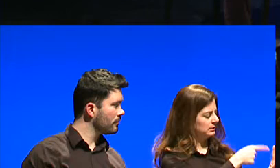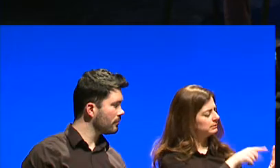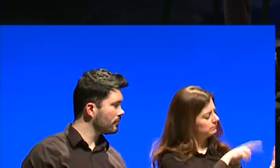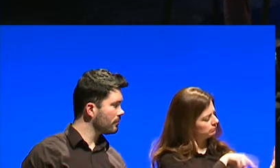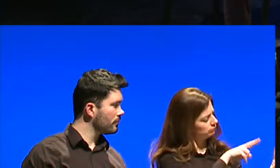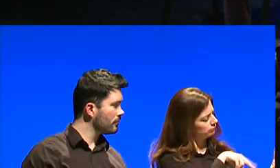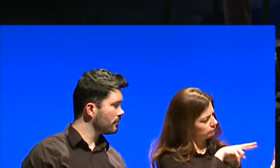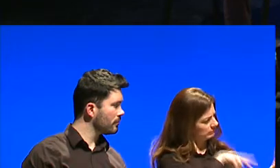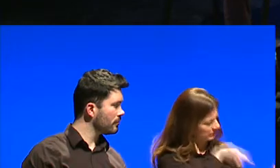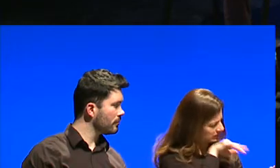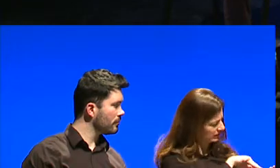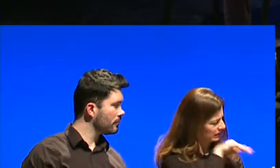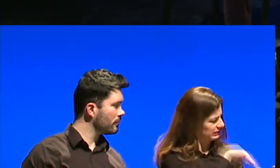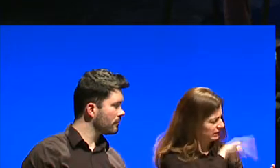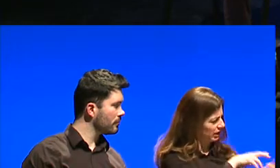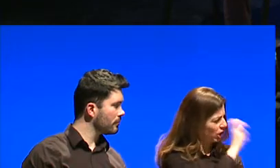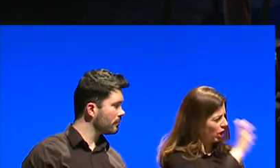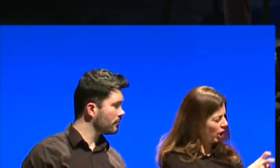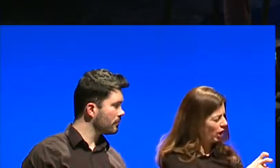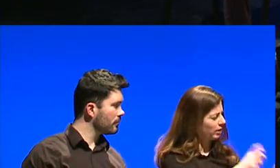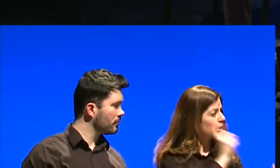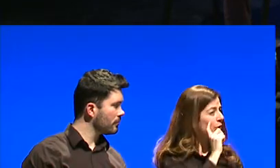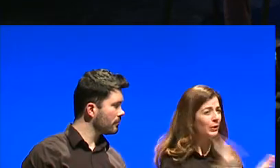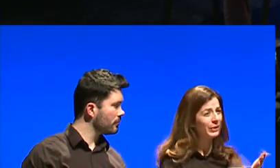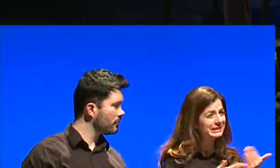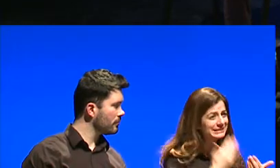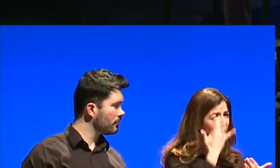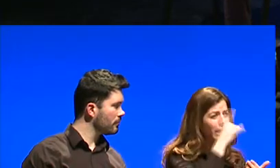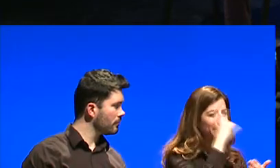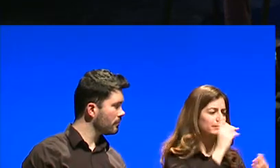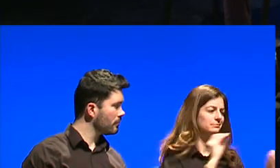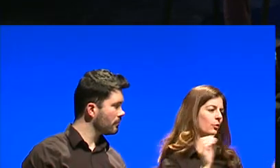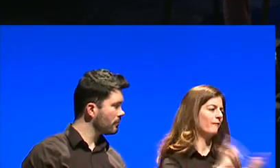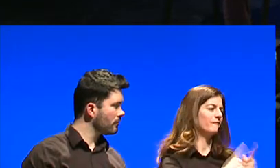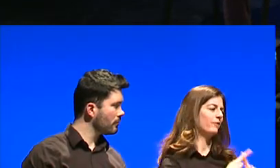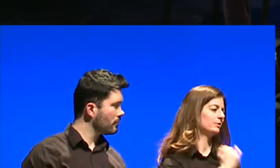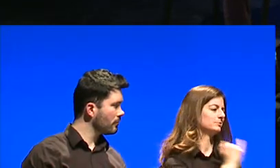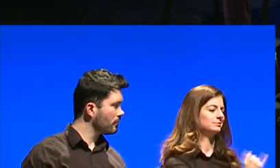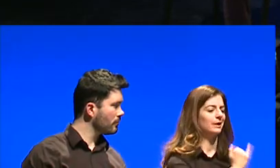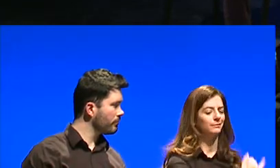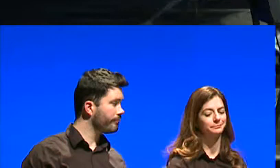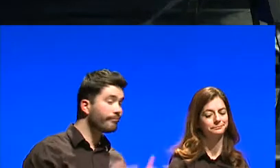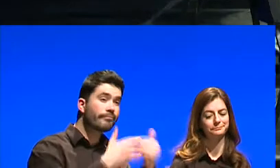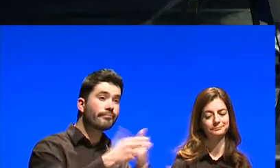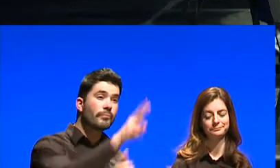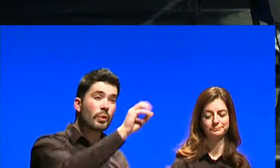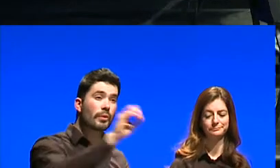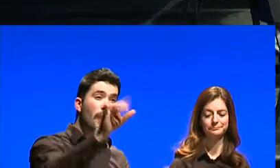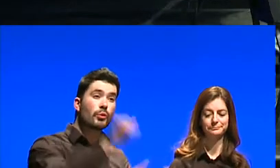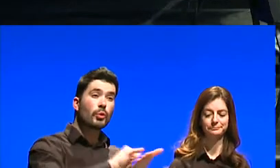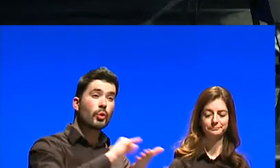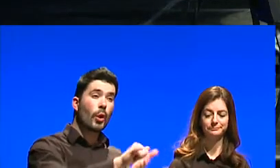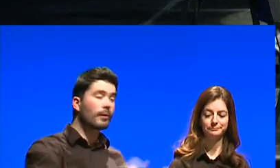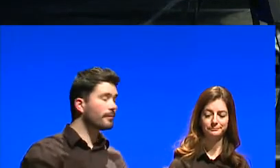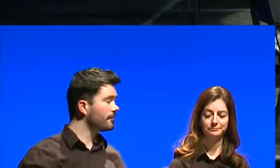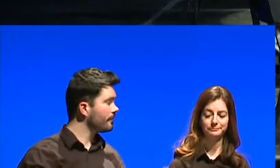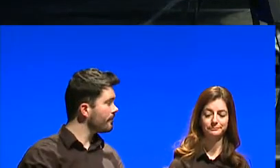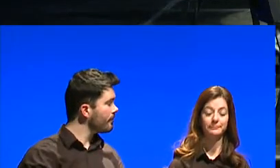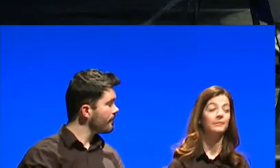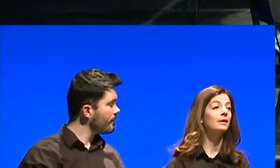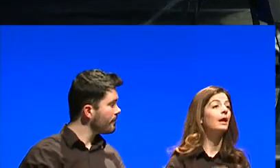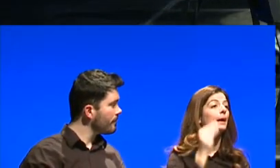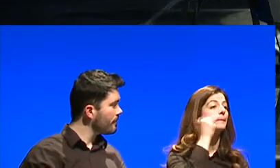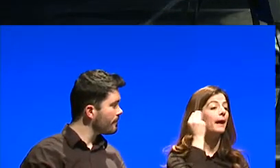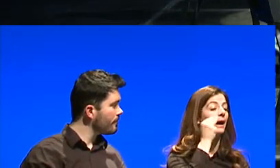I notice him because it seems like he doesn't have any friends either. 2000. Long Island. We moved back to the United